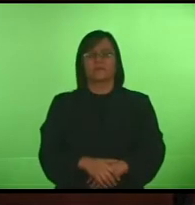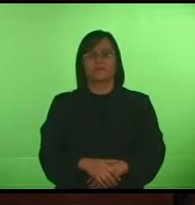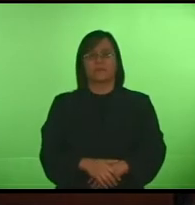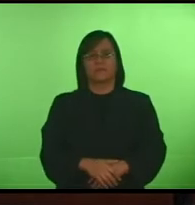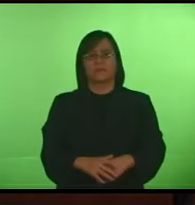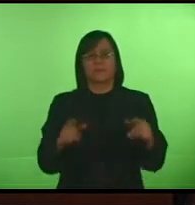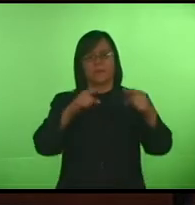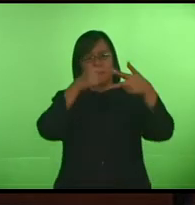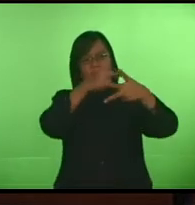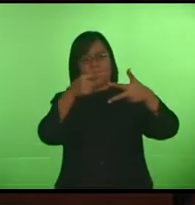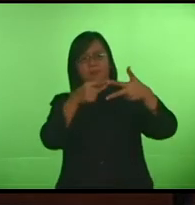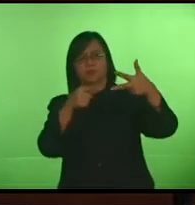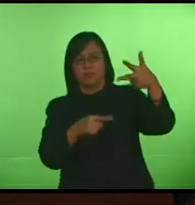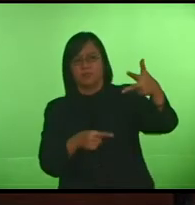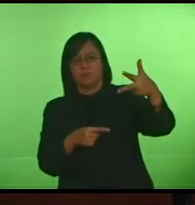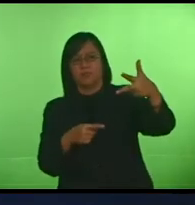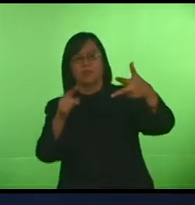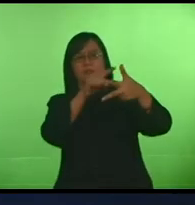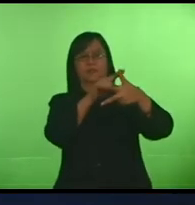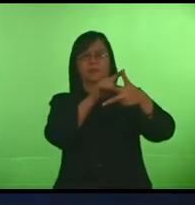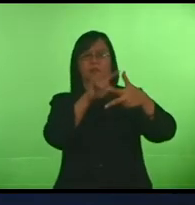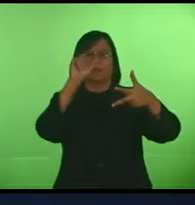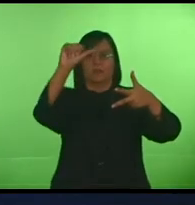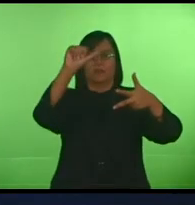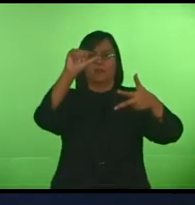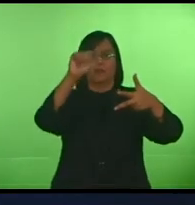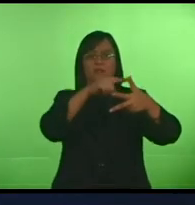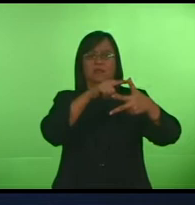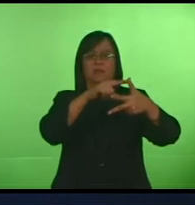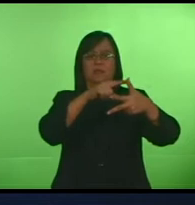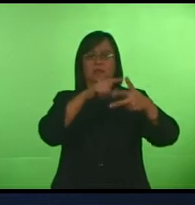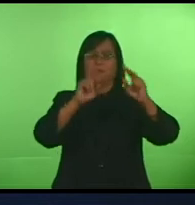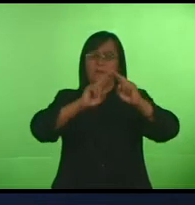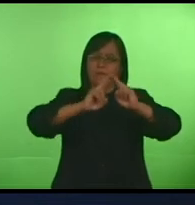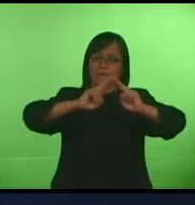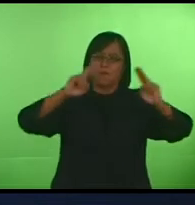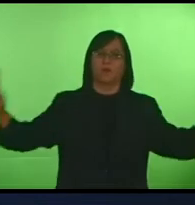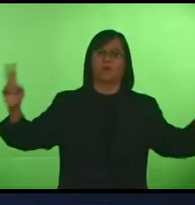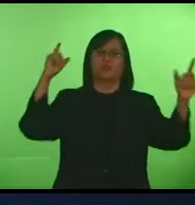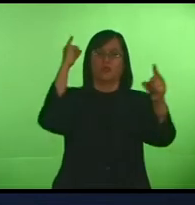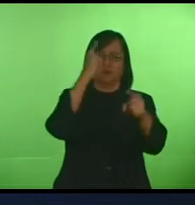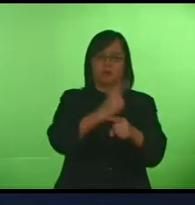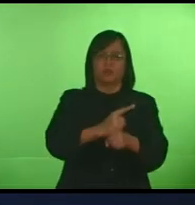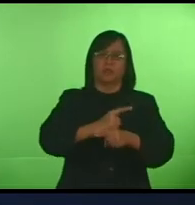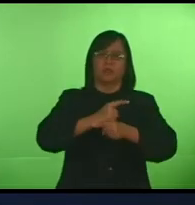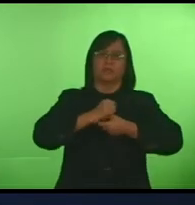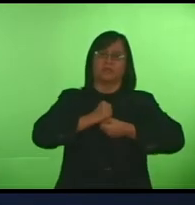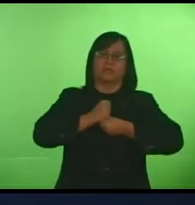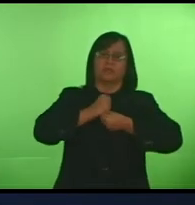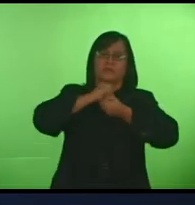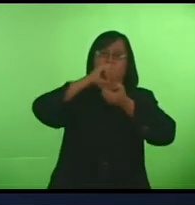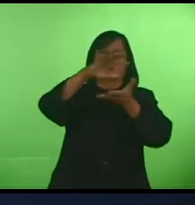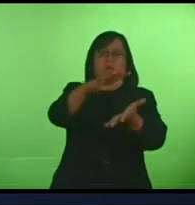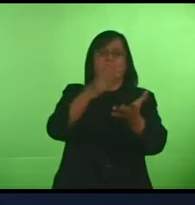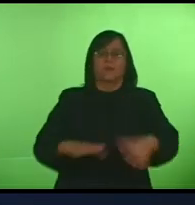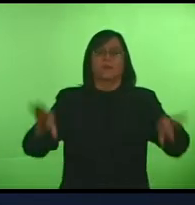sentences above, the first sentence is the most correctly expresses the importance of